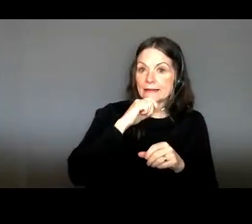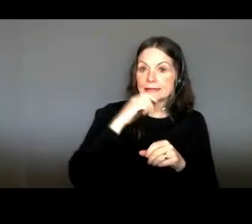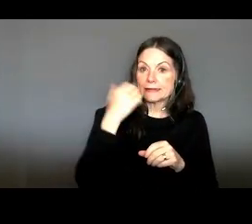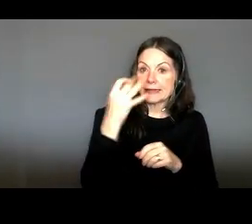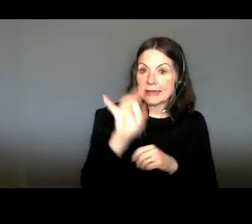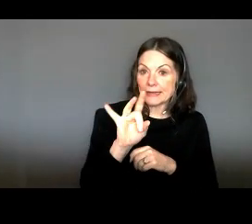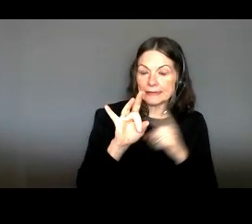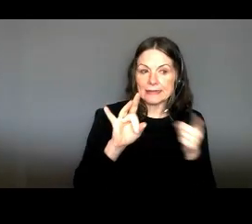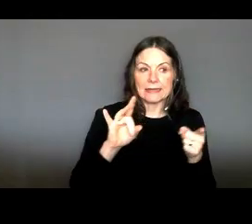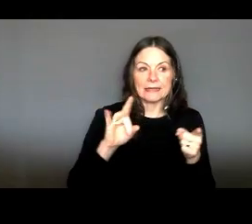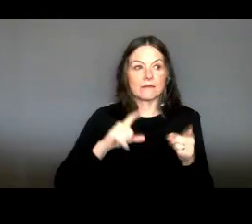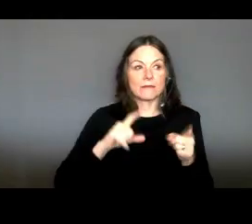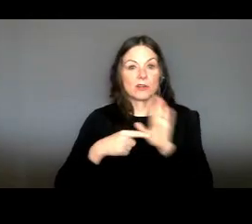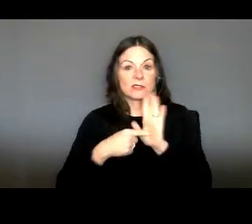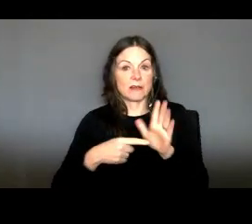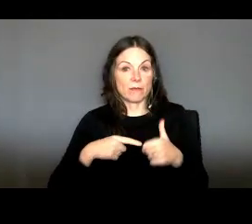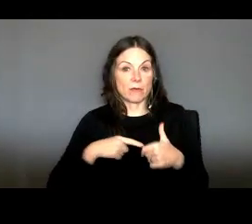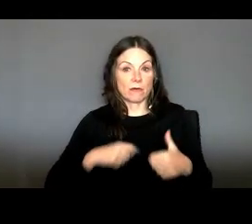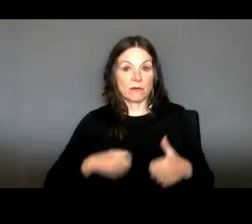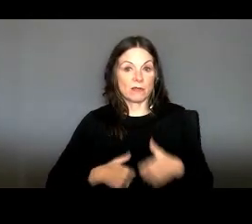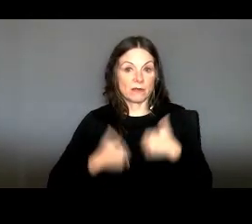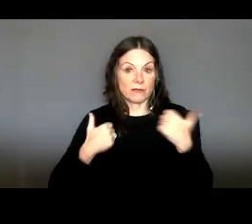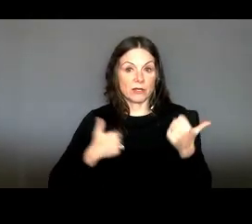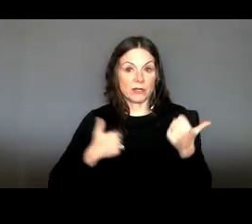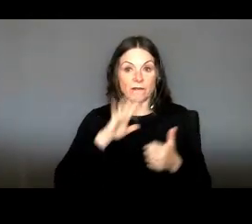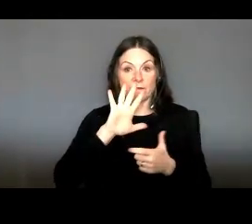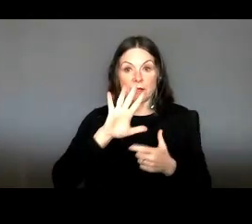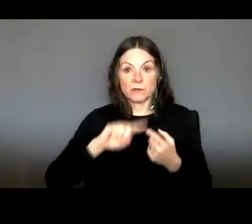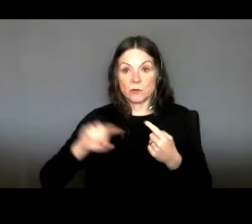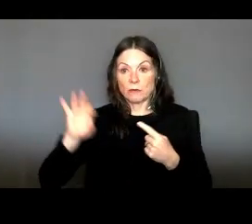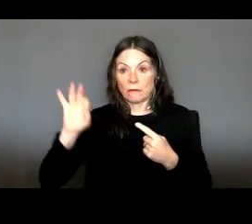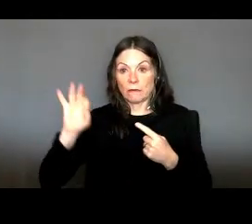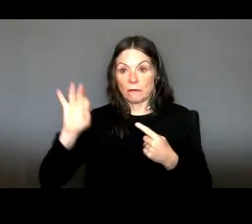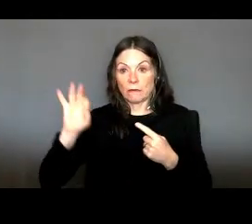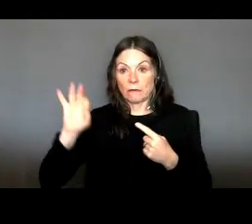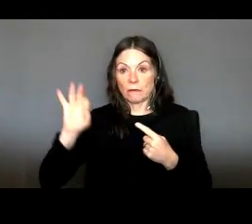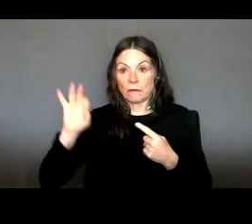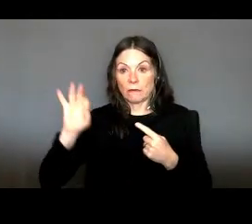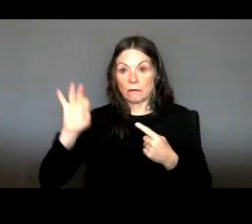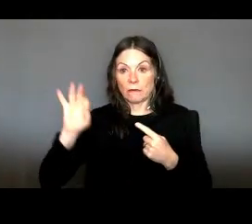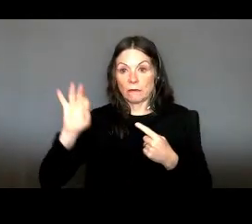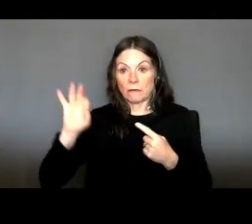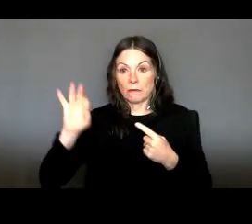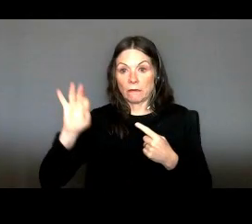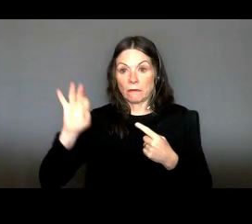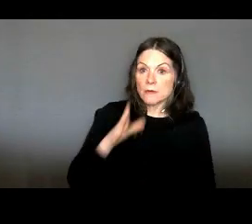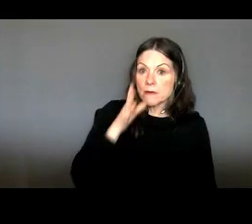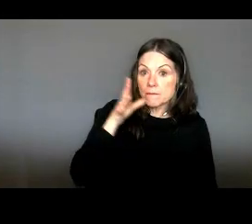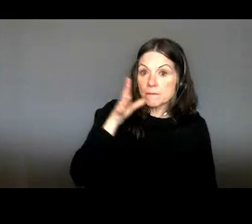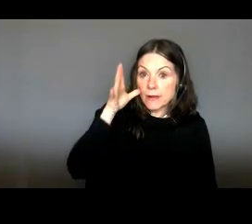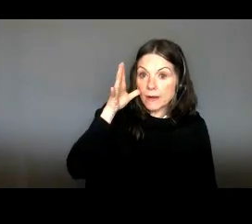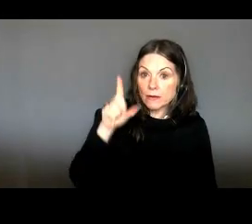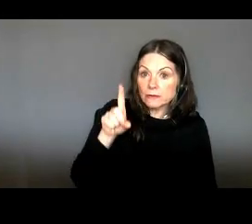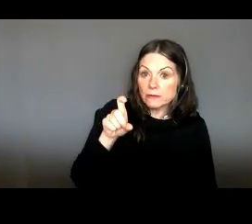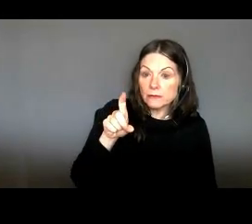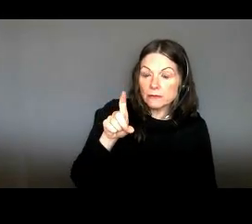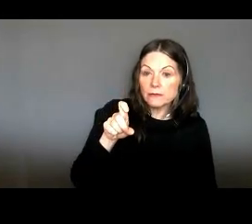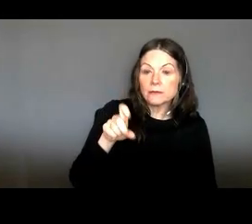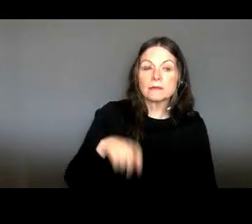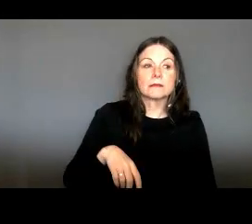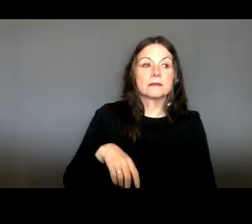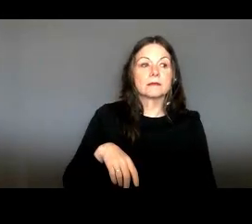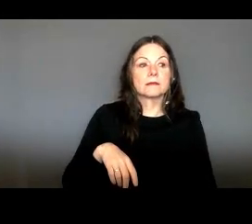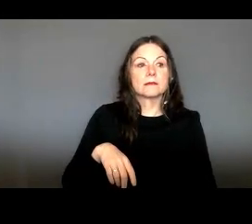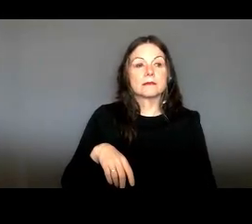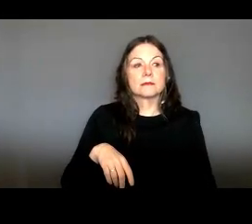5 to 9, for example, if your client providing this information. Are you a parent or are you or parent of your